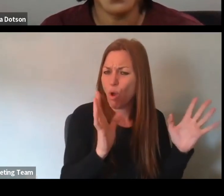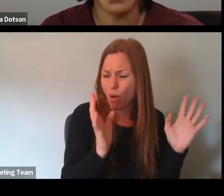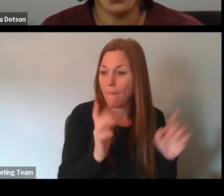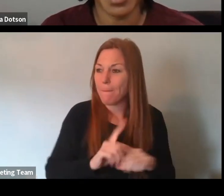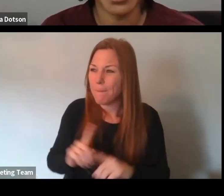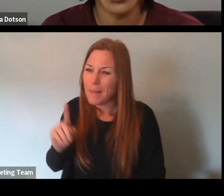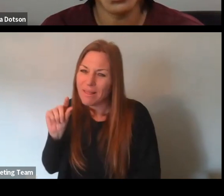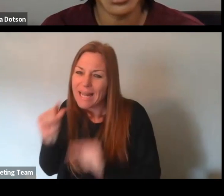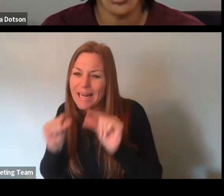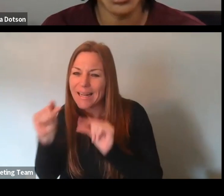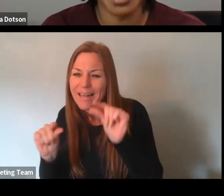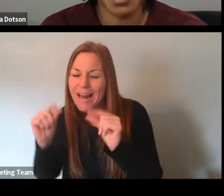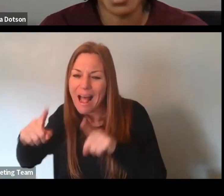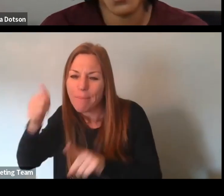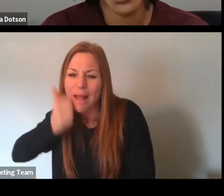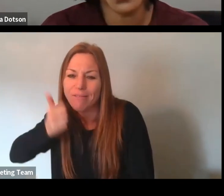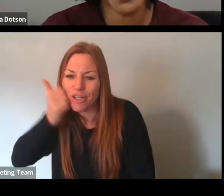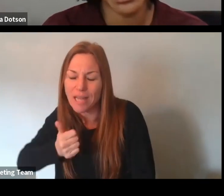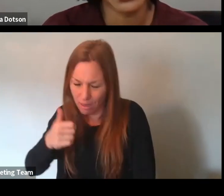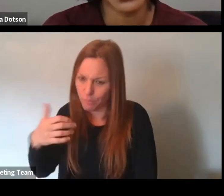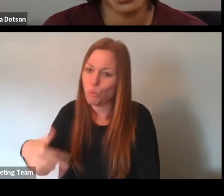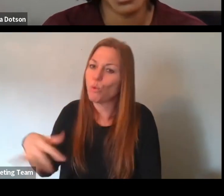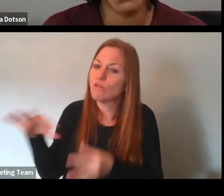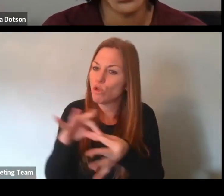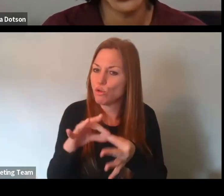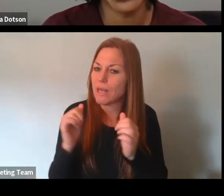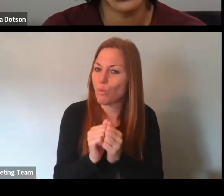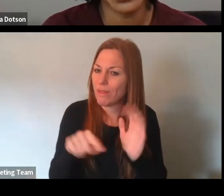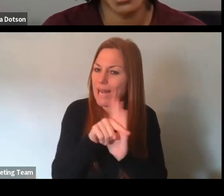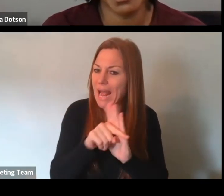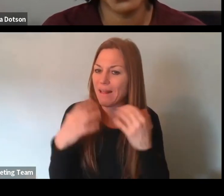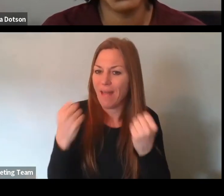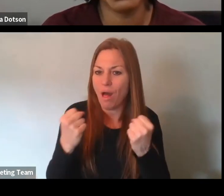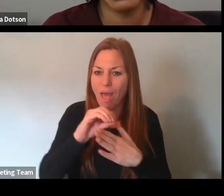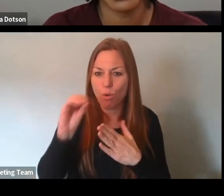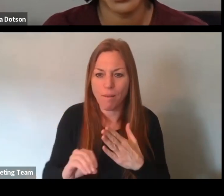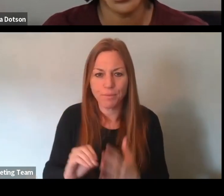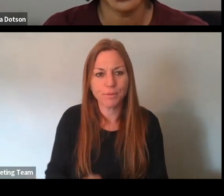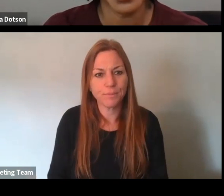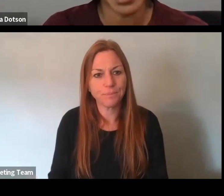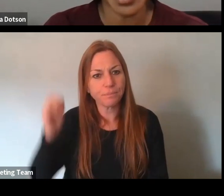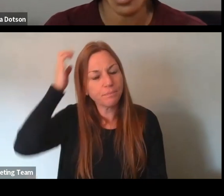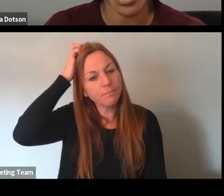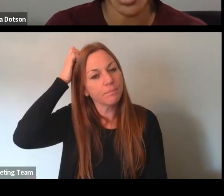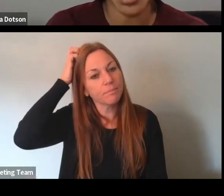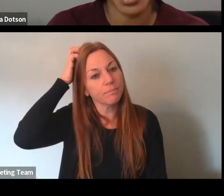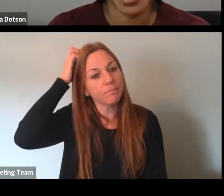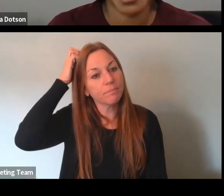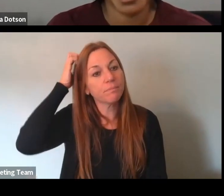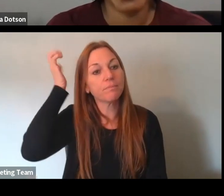The research shows that when we have chronic discrimination, our body responds. Our body shows,